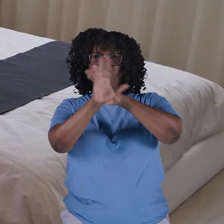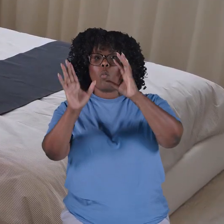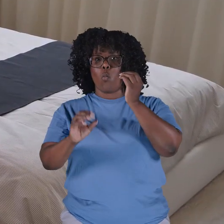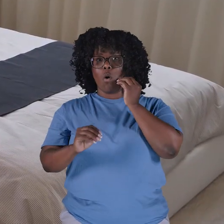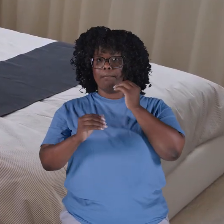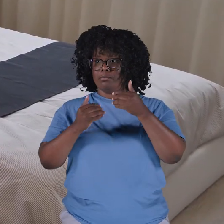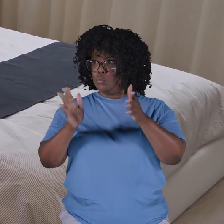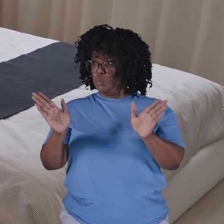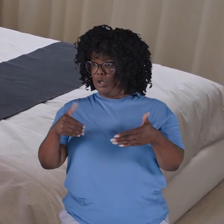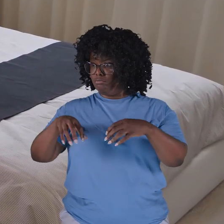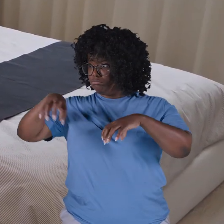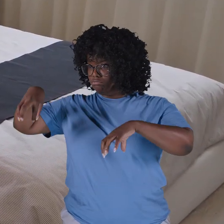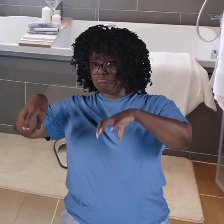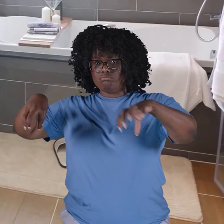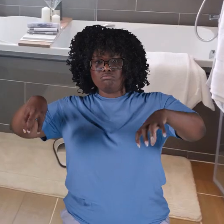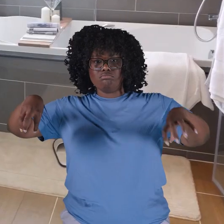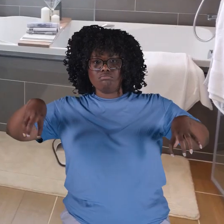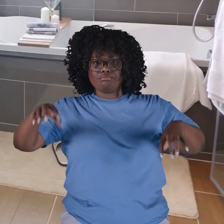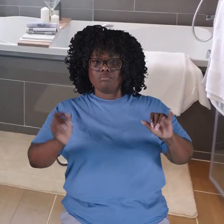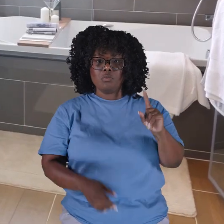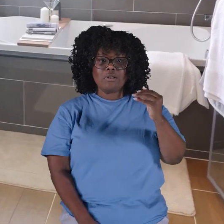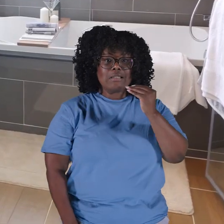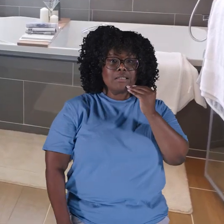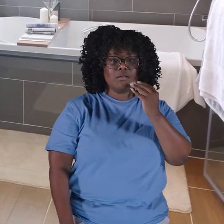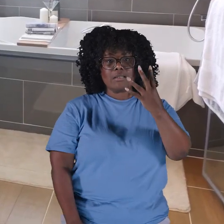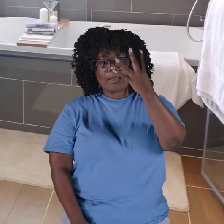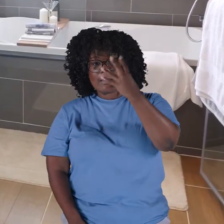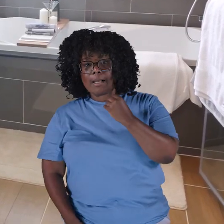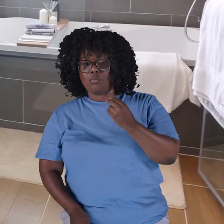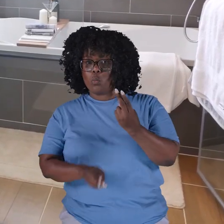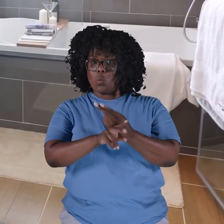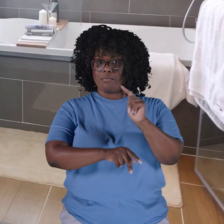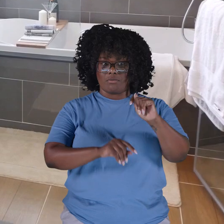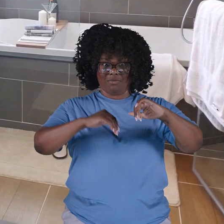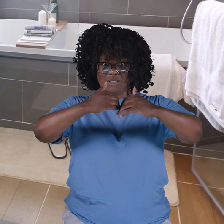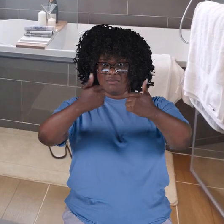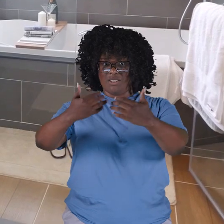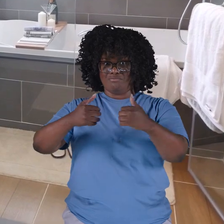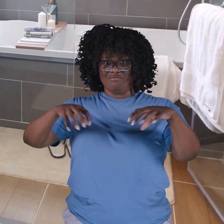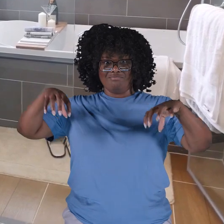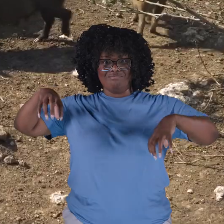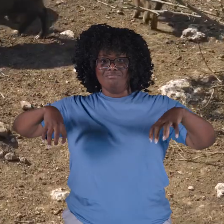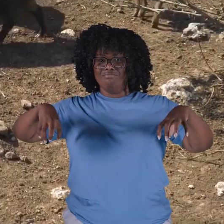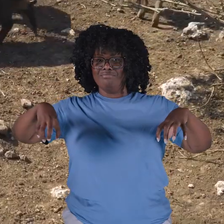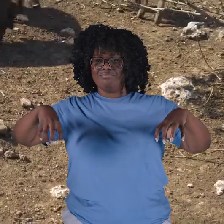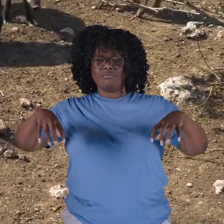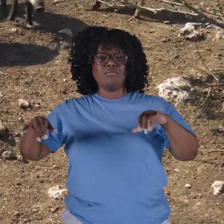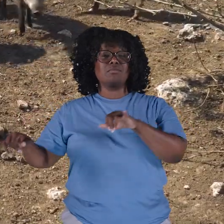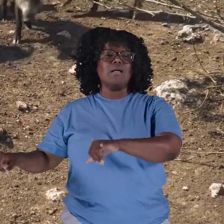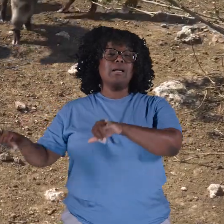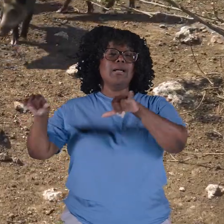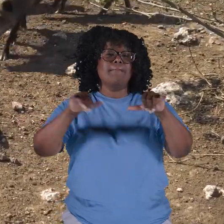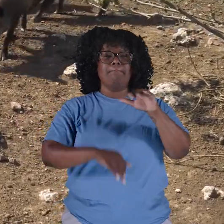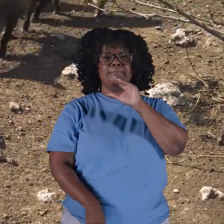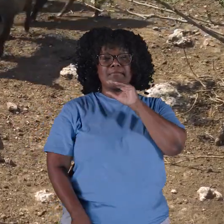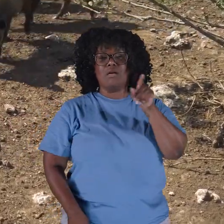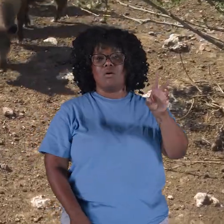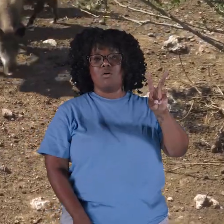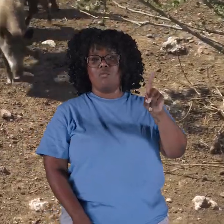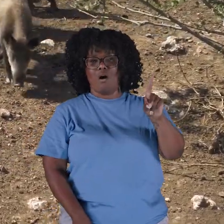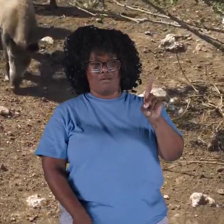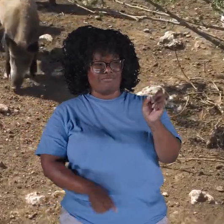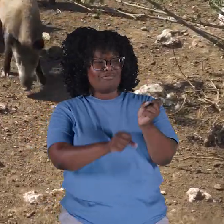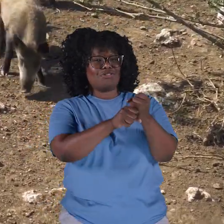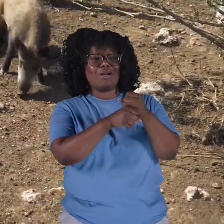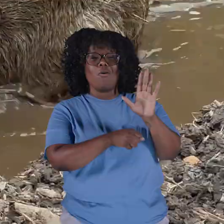have separate rooms in your house where you sleep, eat, and use the bathroom, pigs in the wild create separate